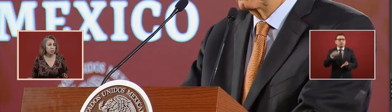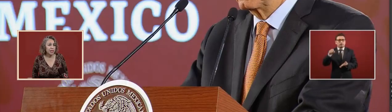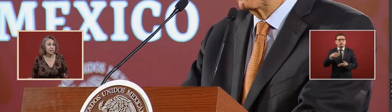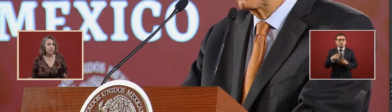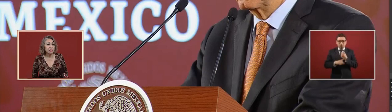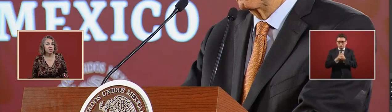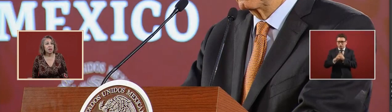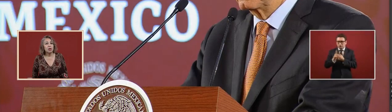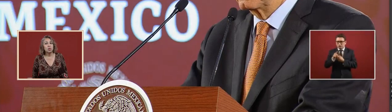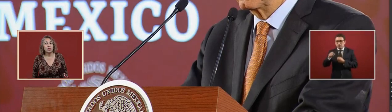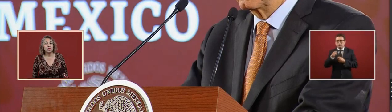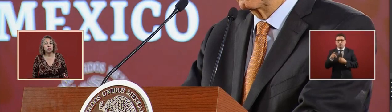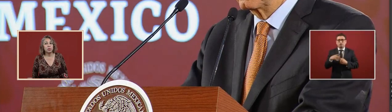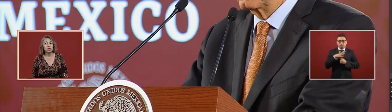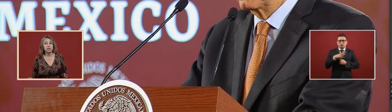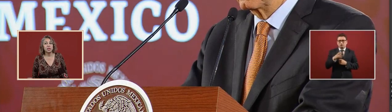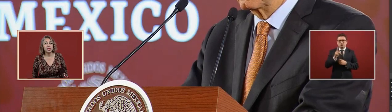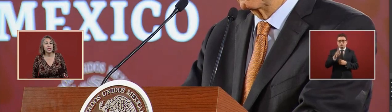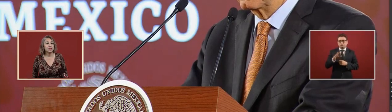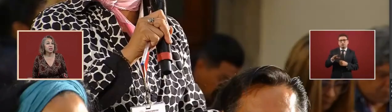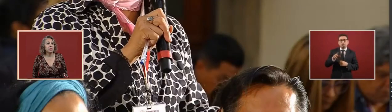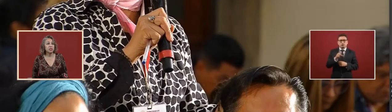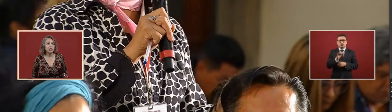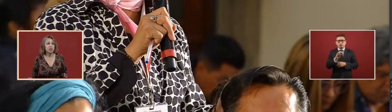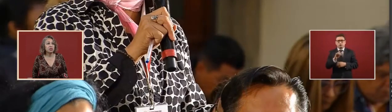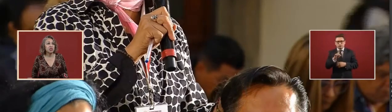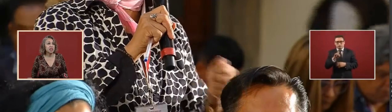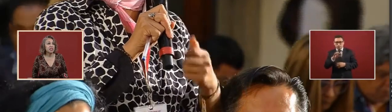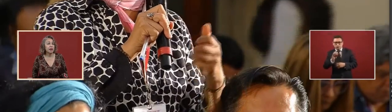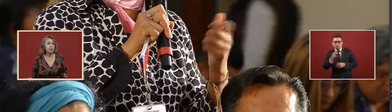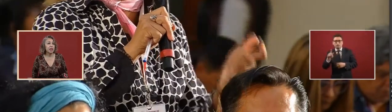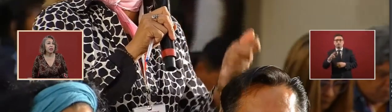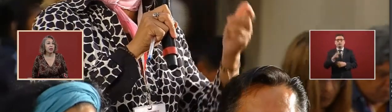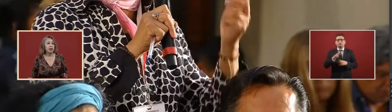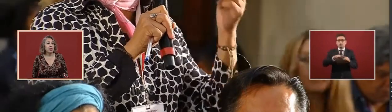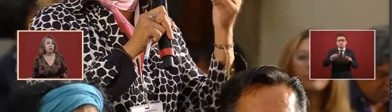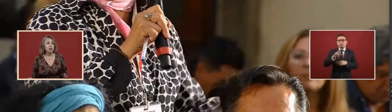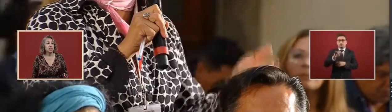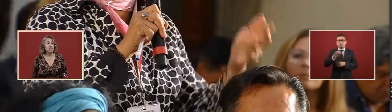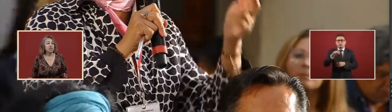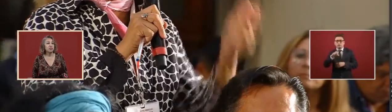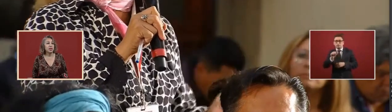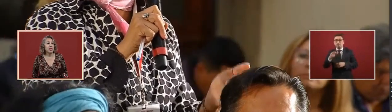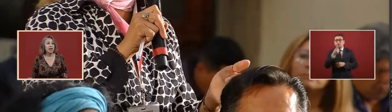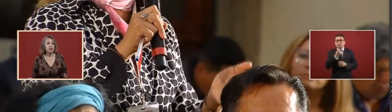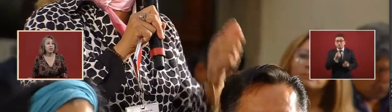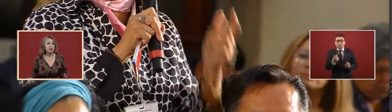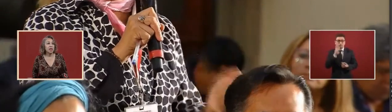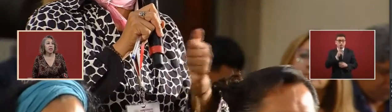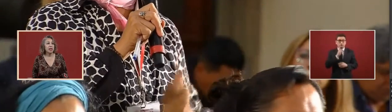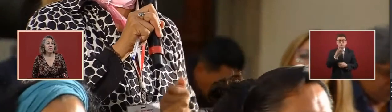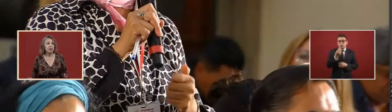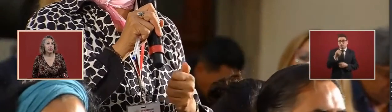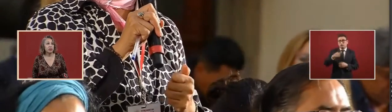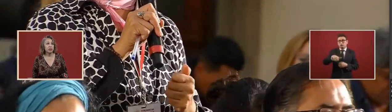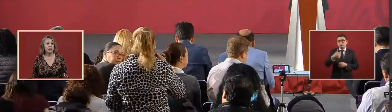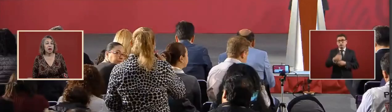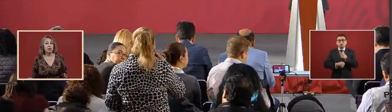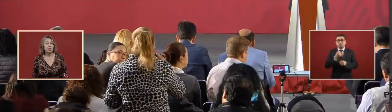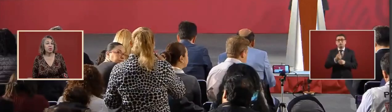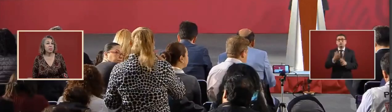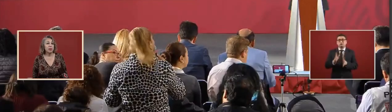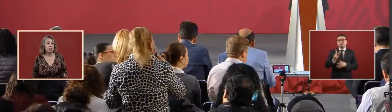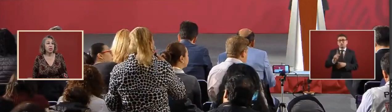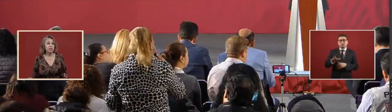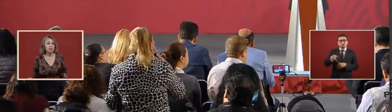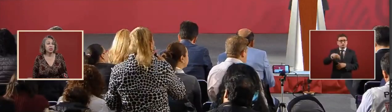these places where this persecution is happening, where the children, 9-year-old and 11-year-old, are